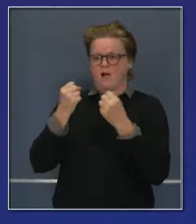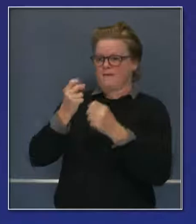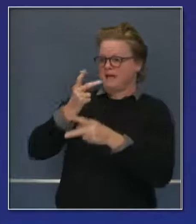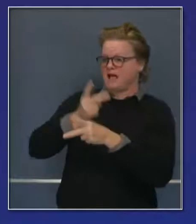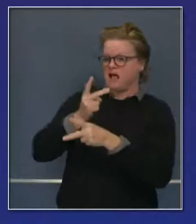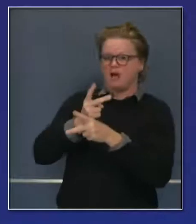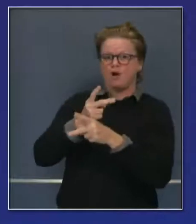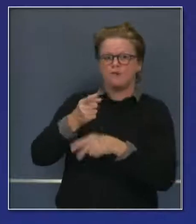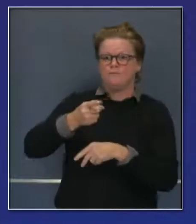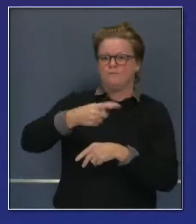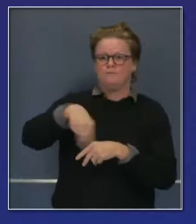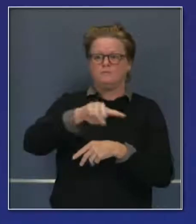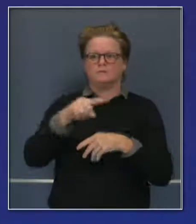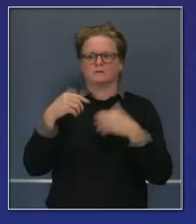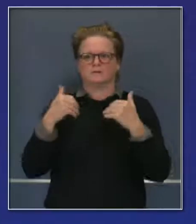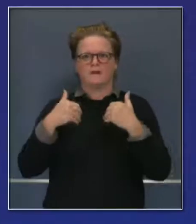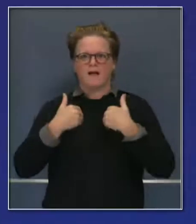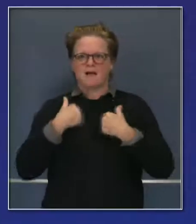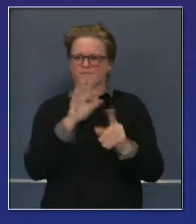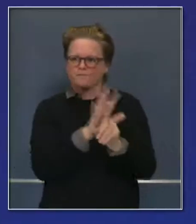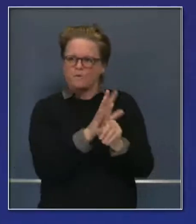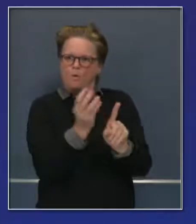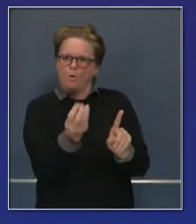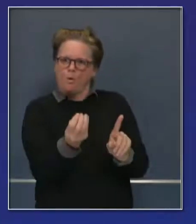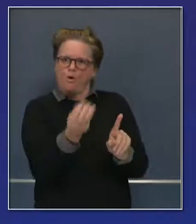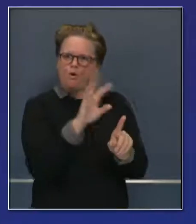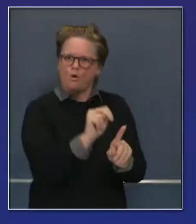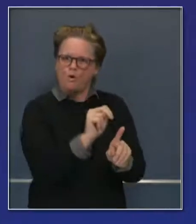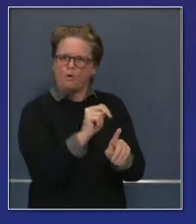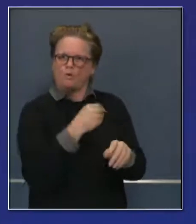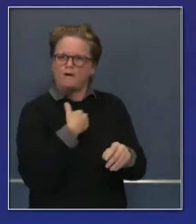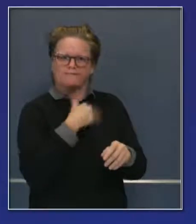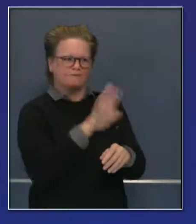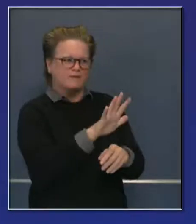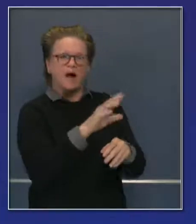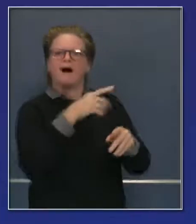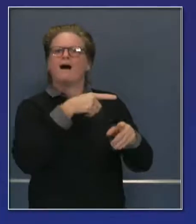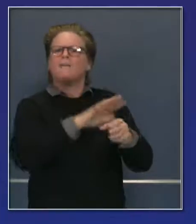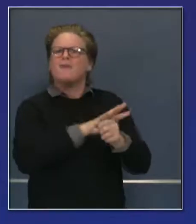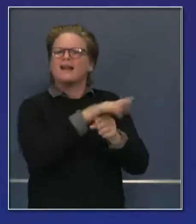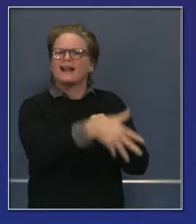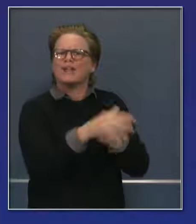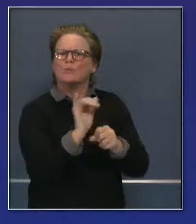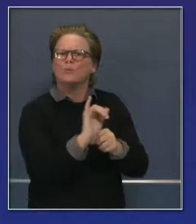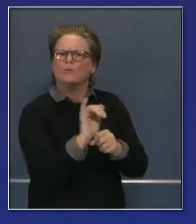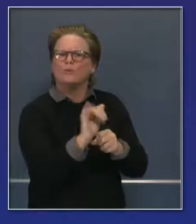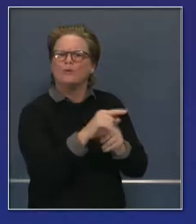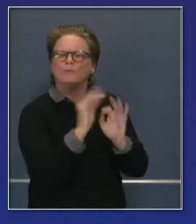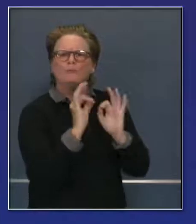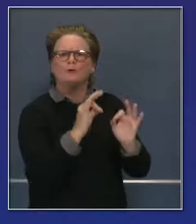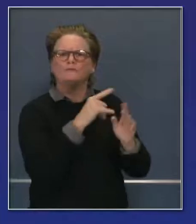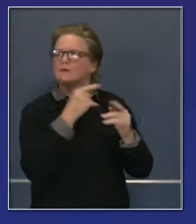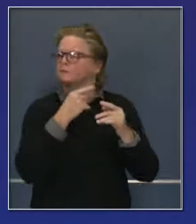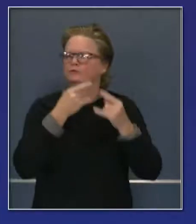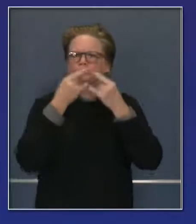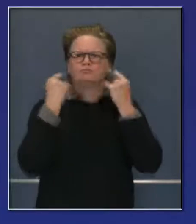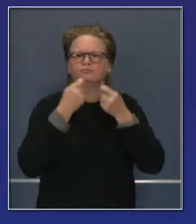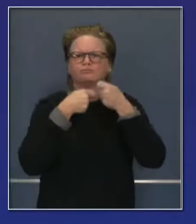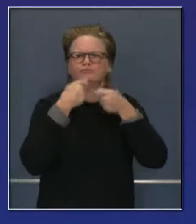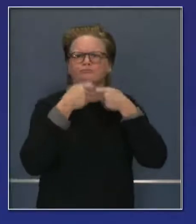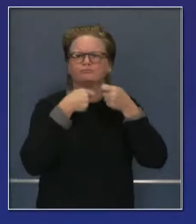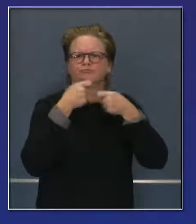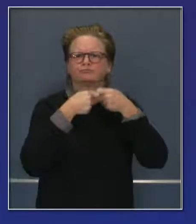our state hospital support combined with ventilators, both in the state inventory and